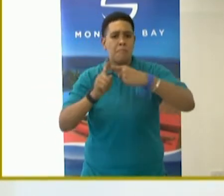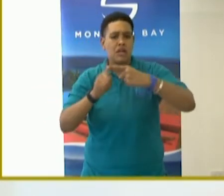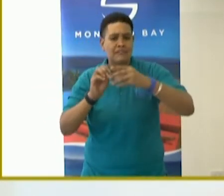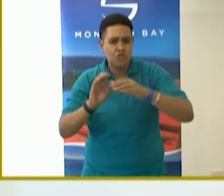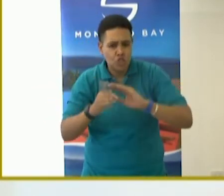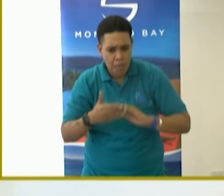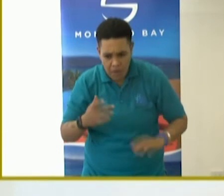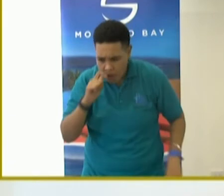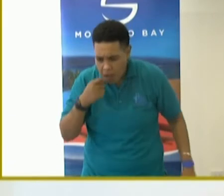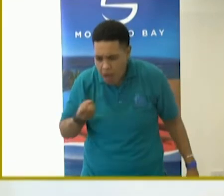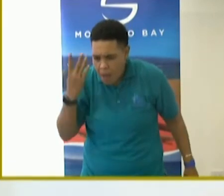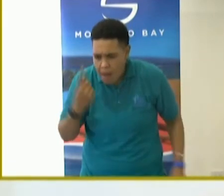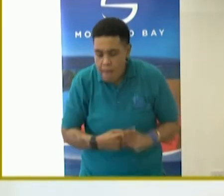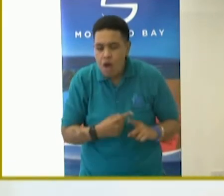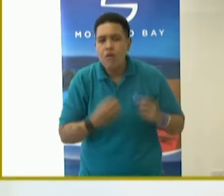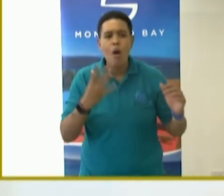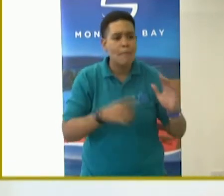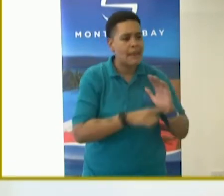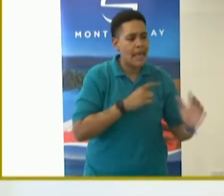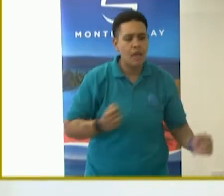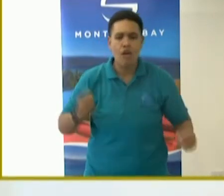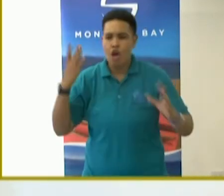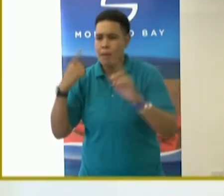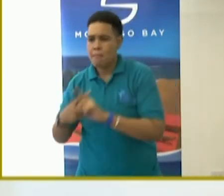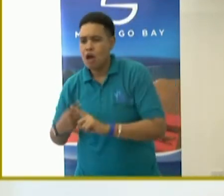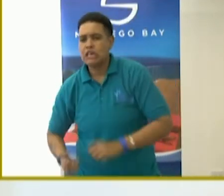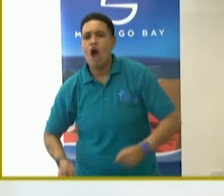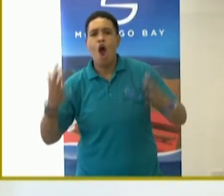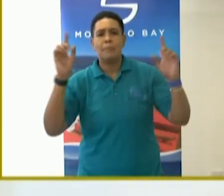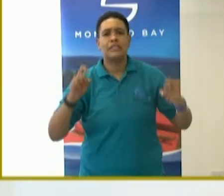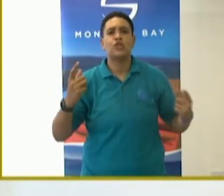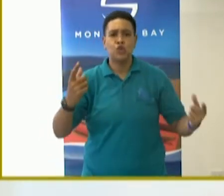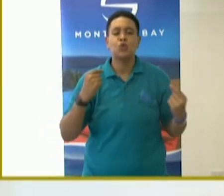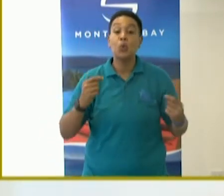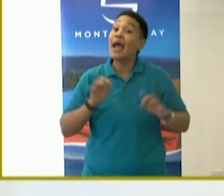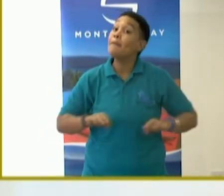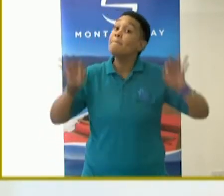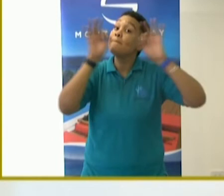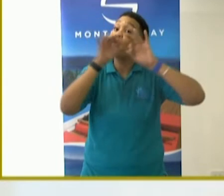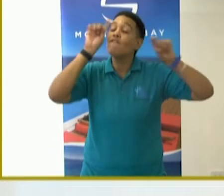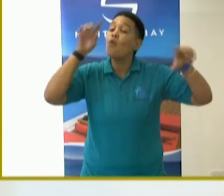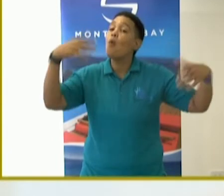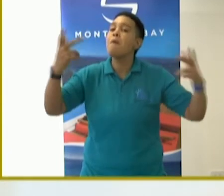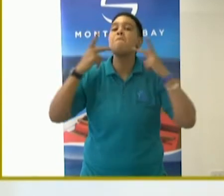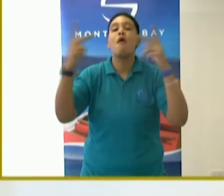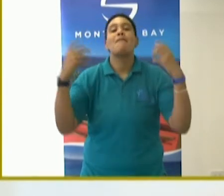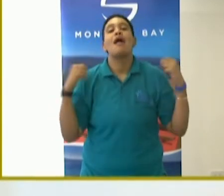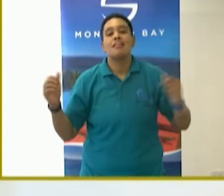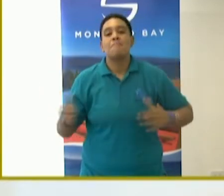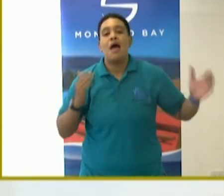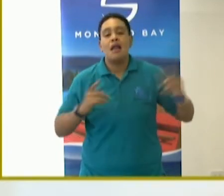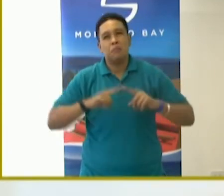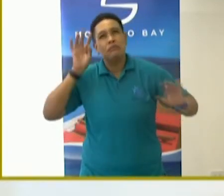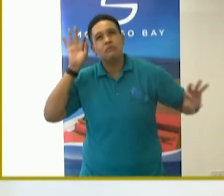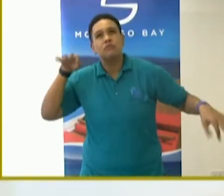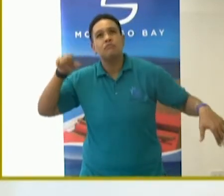country, how many tests are done, how many are negative. That's critical for public health planning and for decision making at the